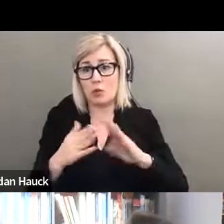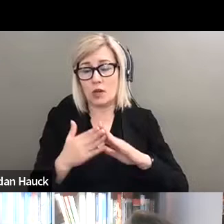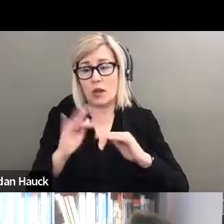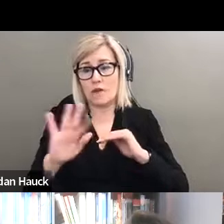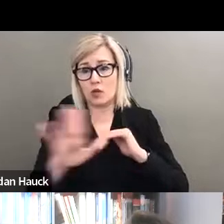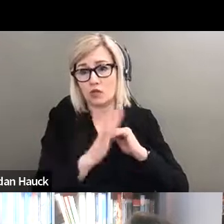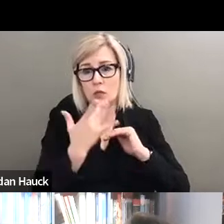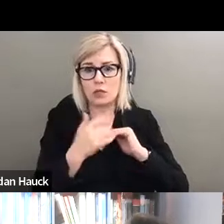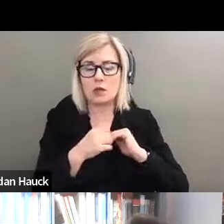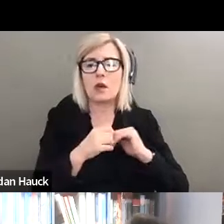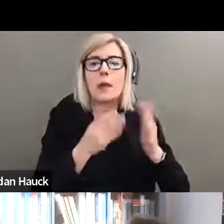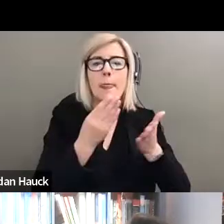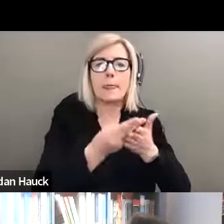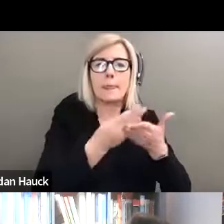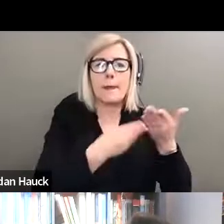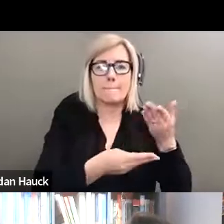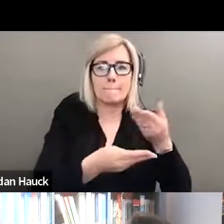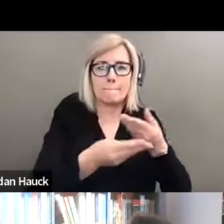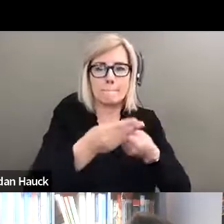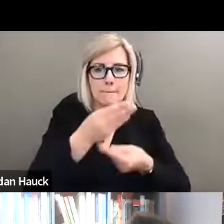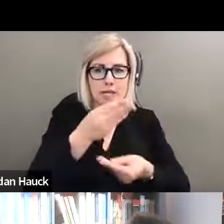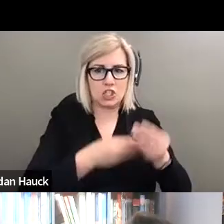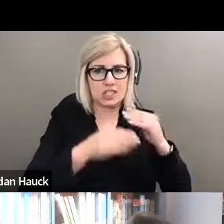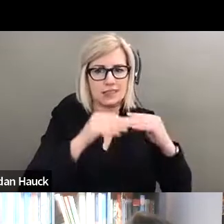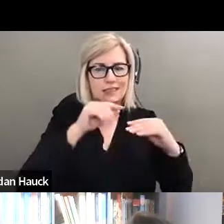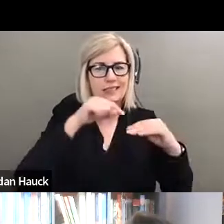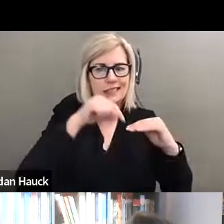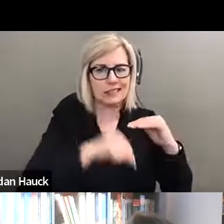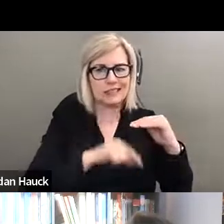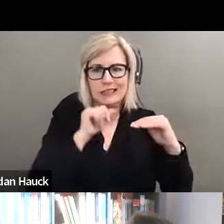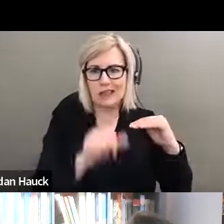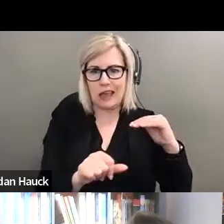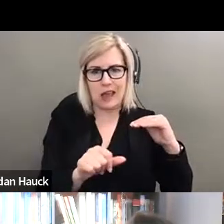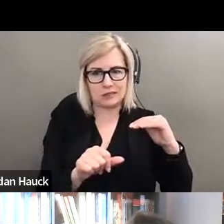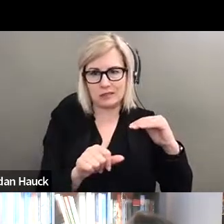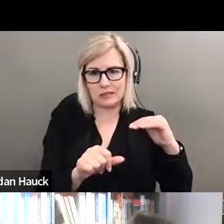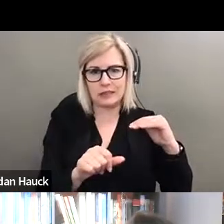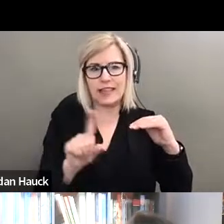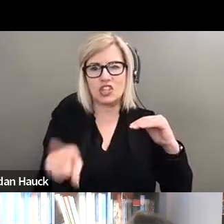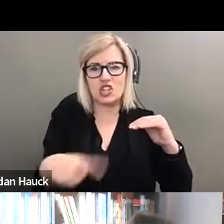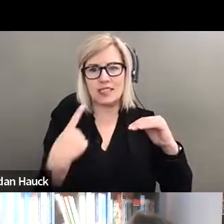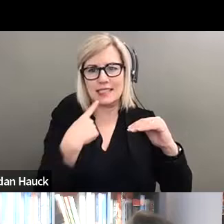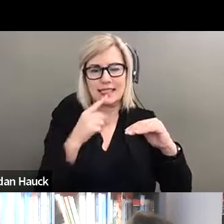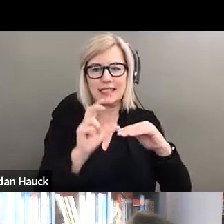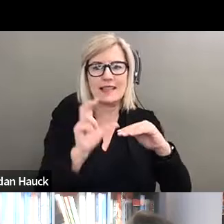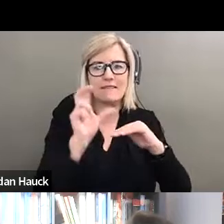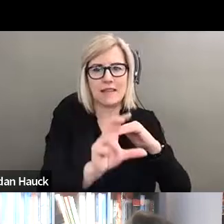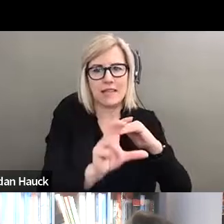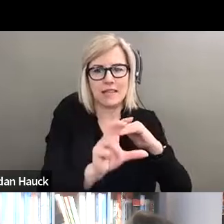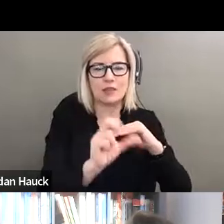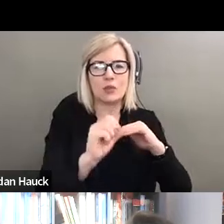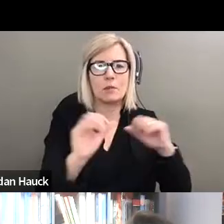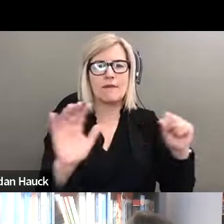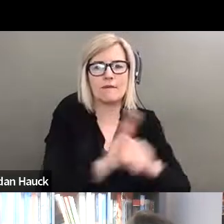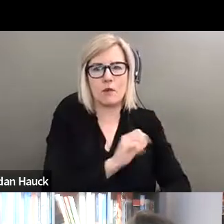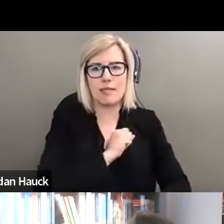The budget detail doesn't go that far. It just says that it's funding it so that it could be fully